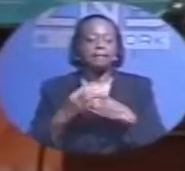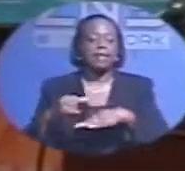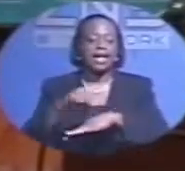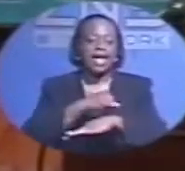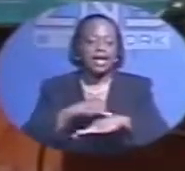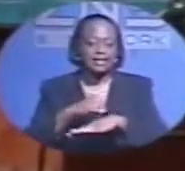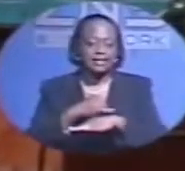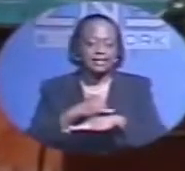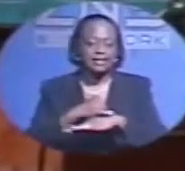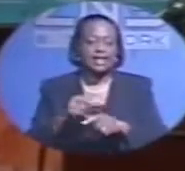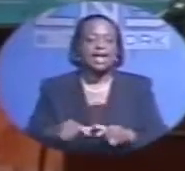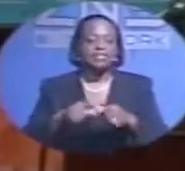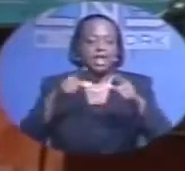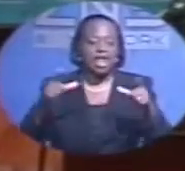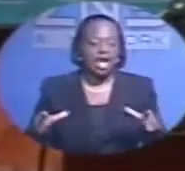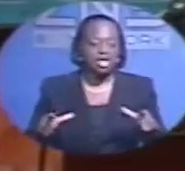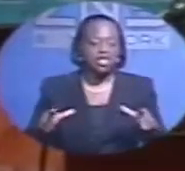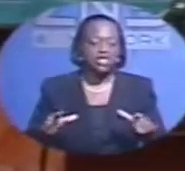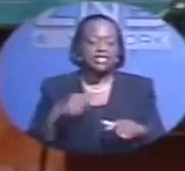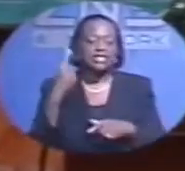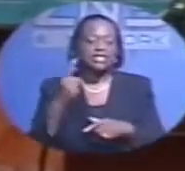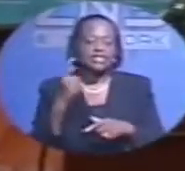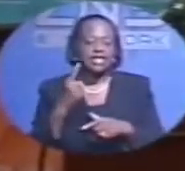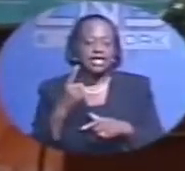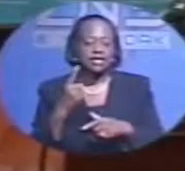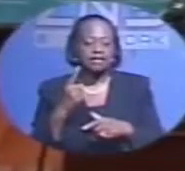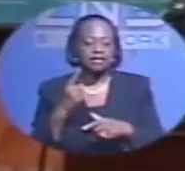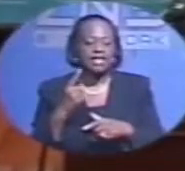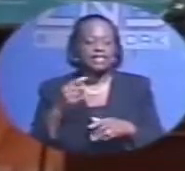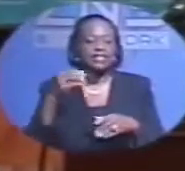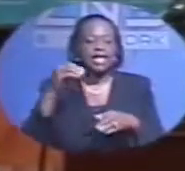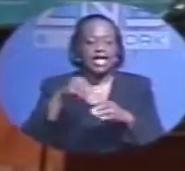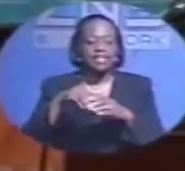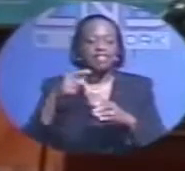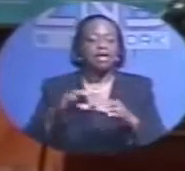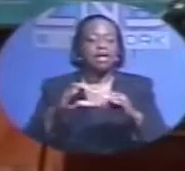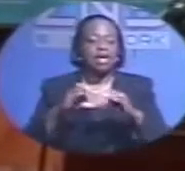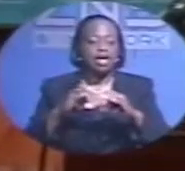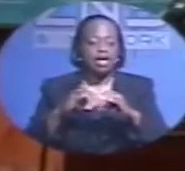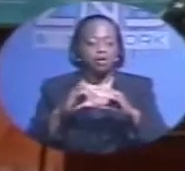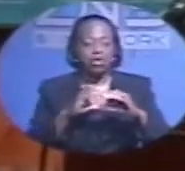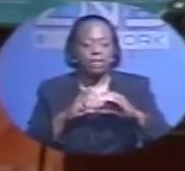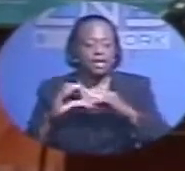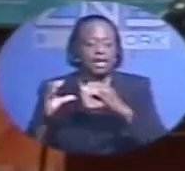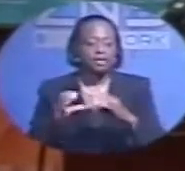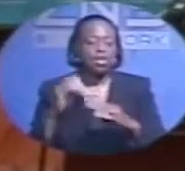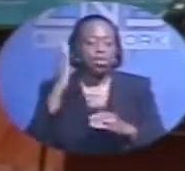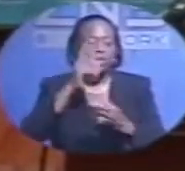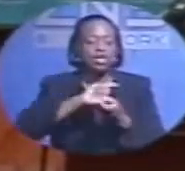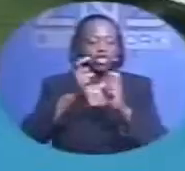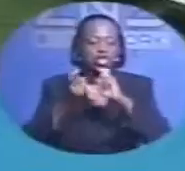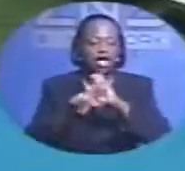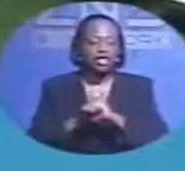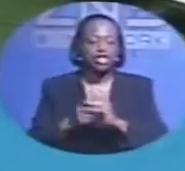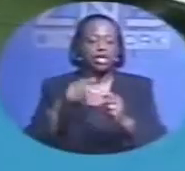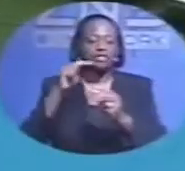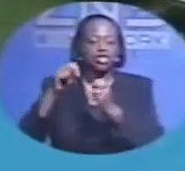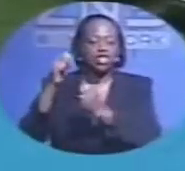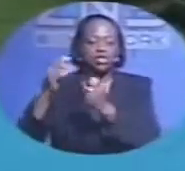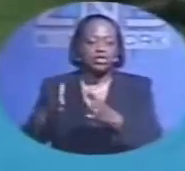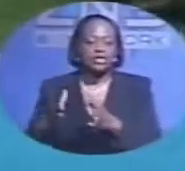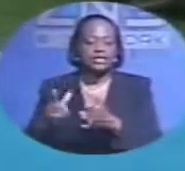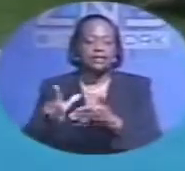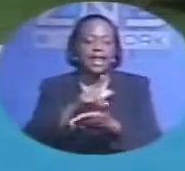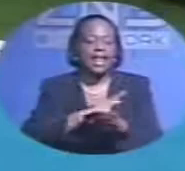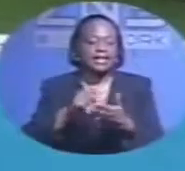the largest single-phase resort development in the history of the Caribbean, we will change the tourism landscape of our country. Now that Baha Mar officials